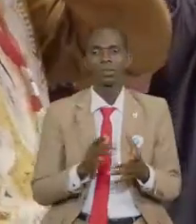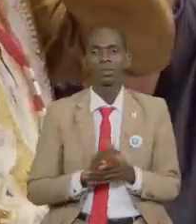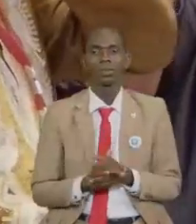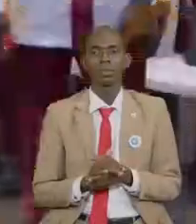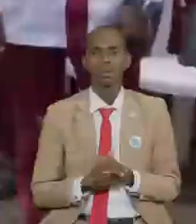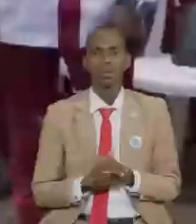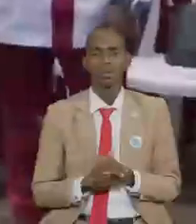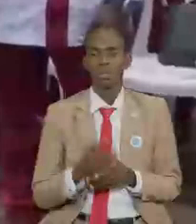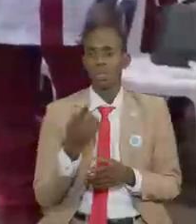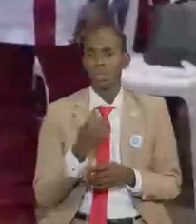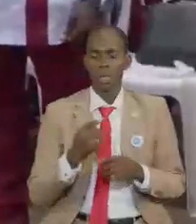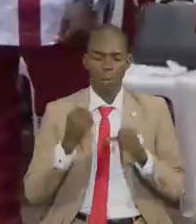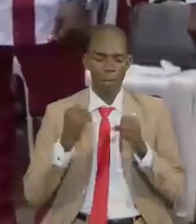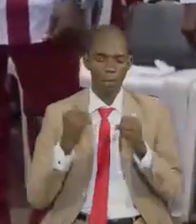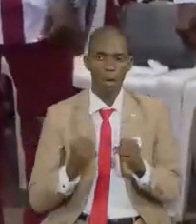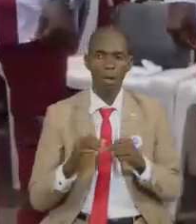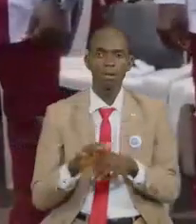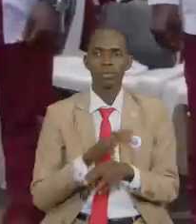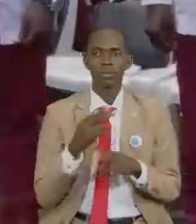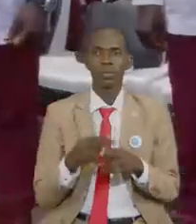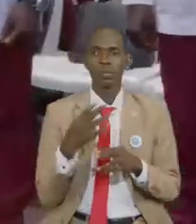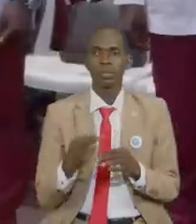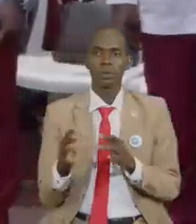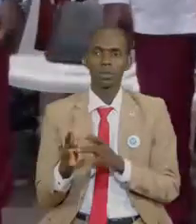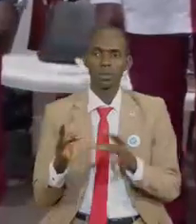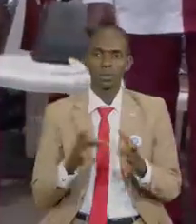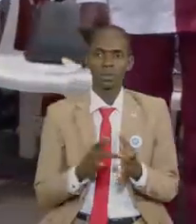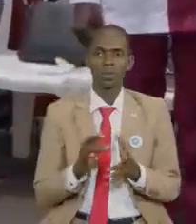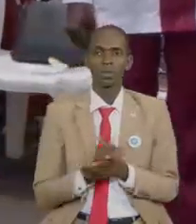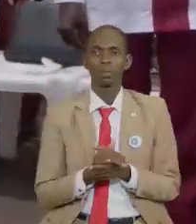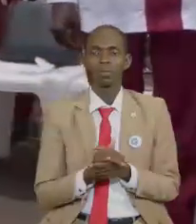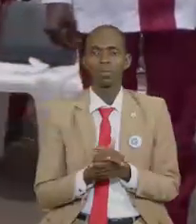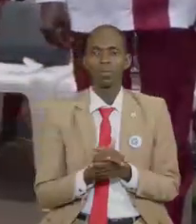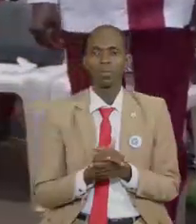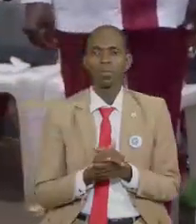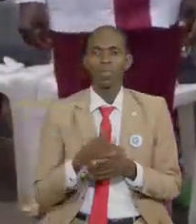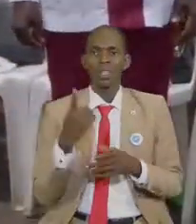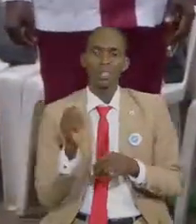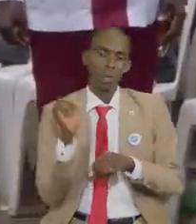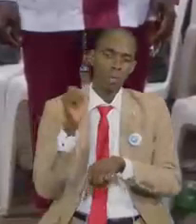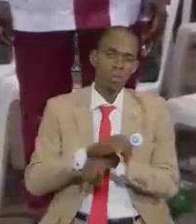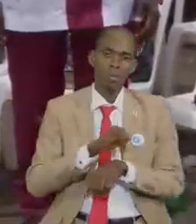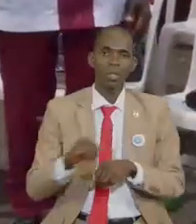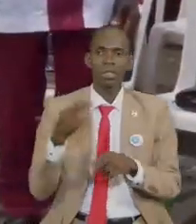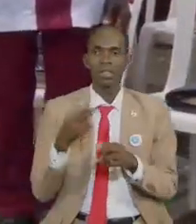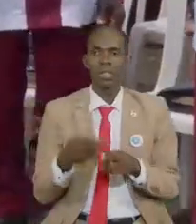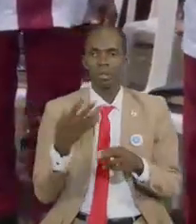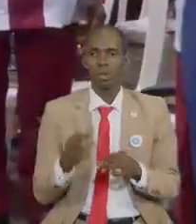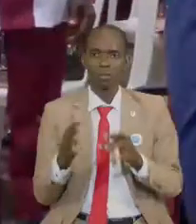The powerful name of Jesus. The prevailing name of